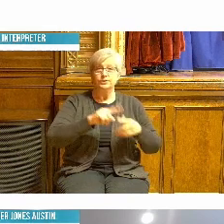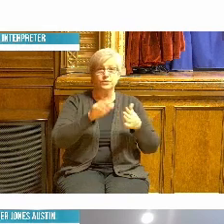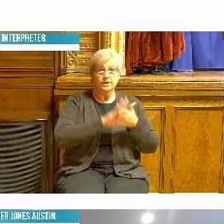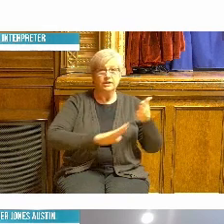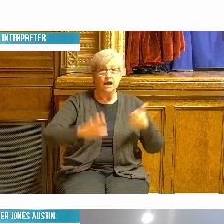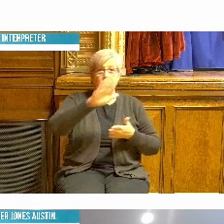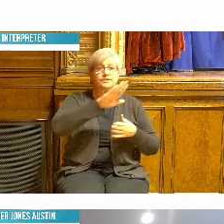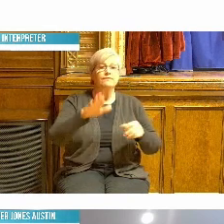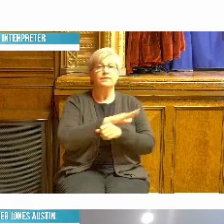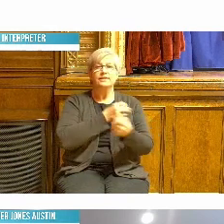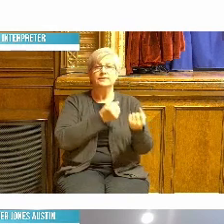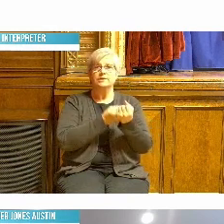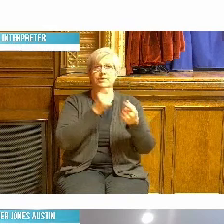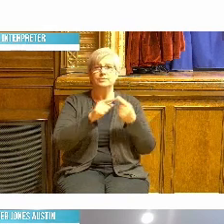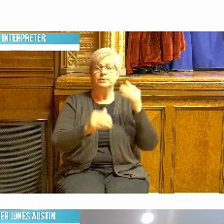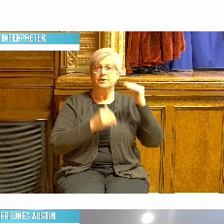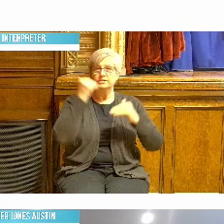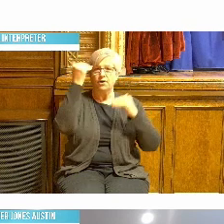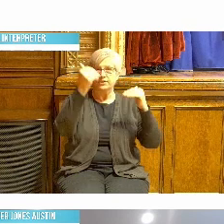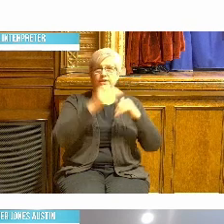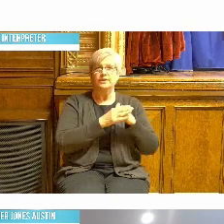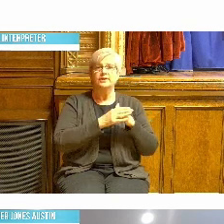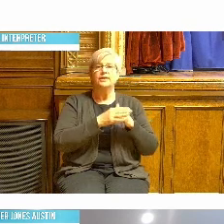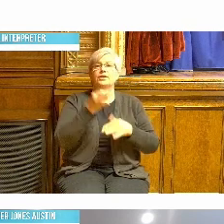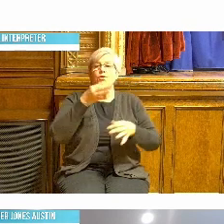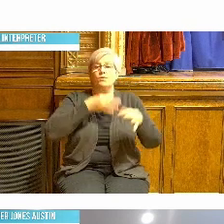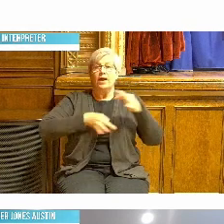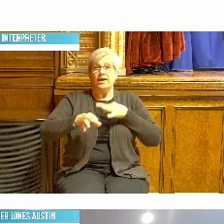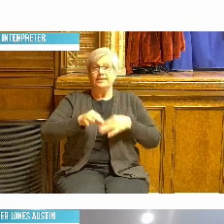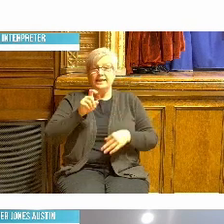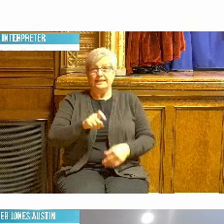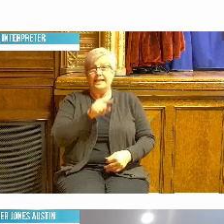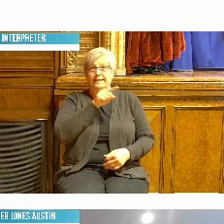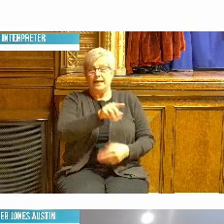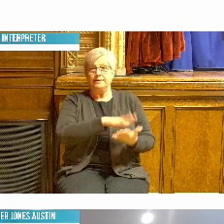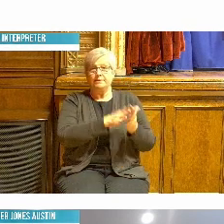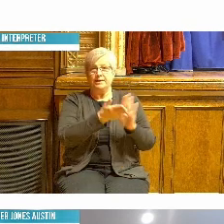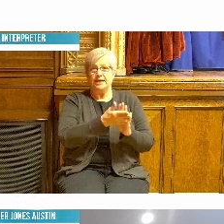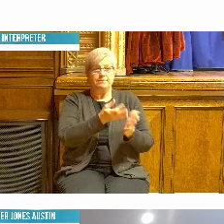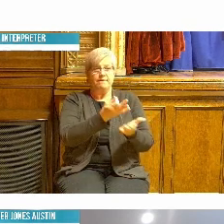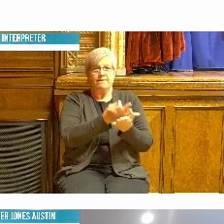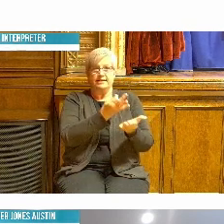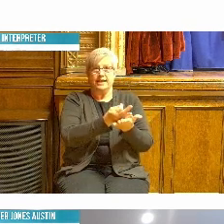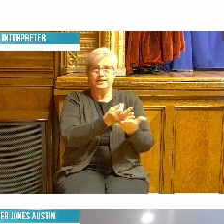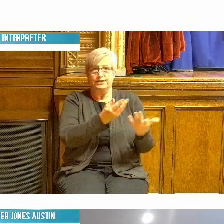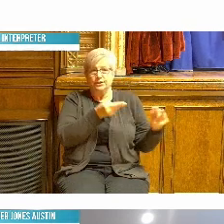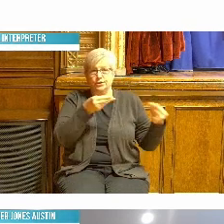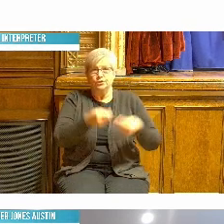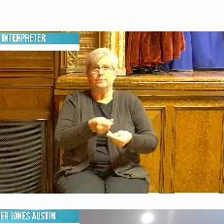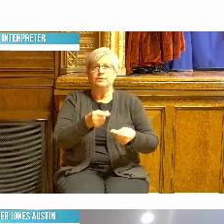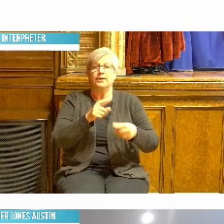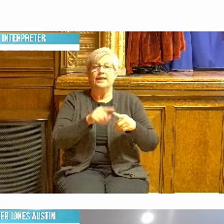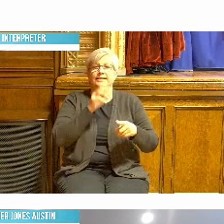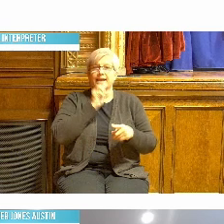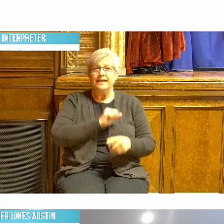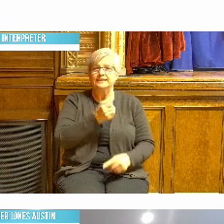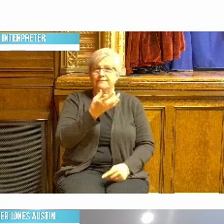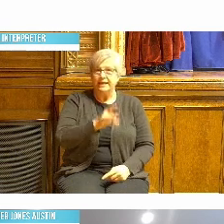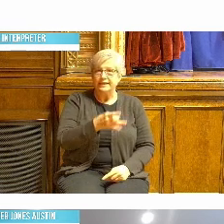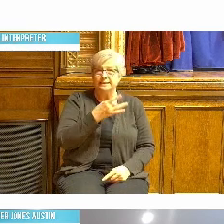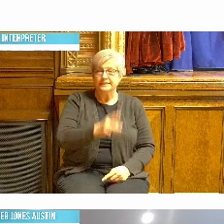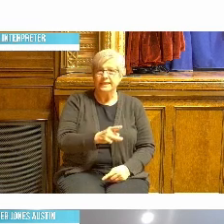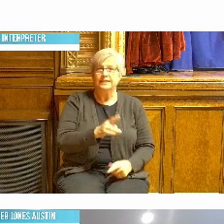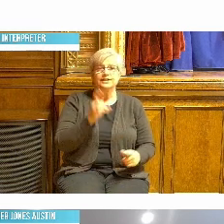and fully support them into adulthood, rather than needing them to become a financial contributor at the age of